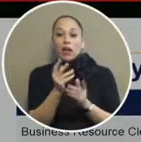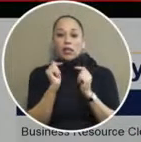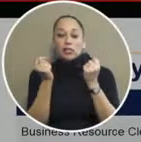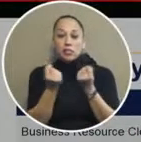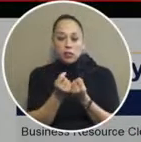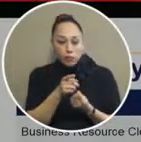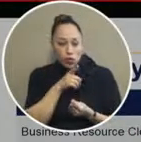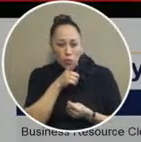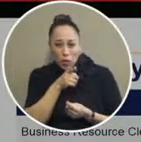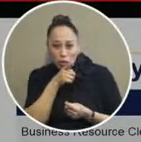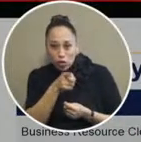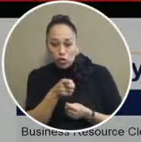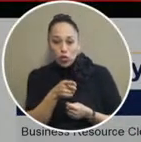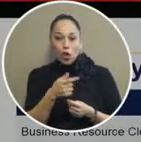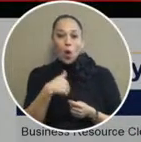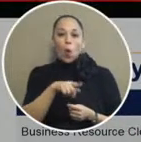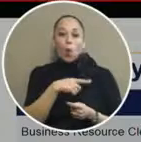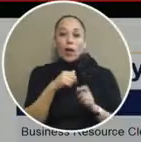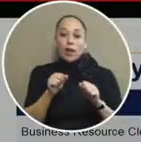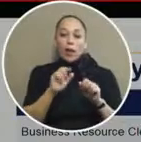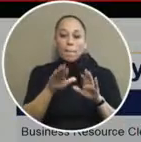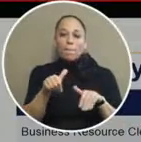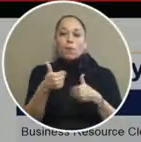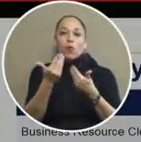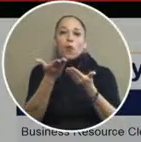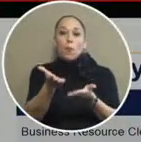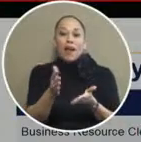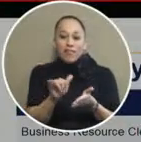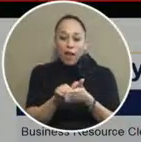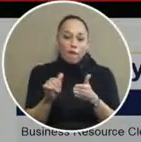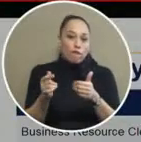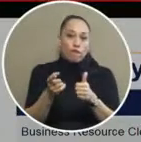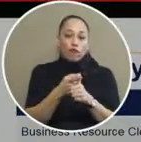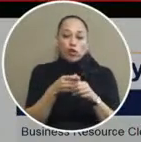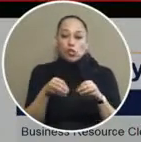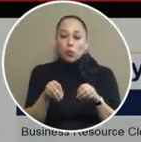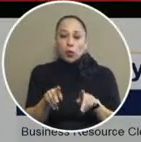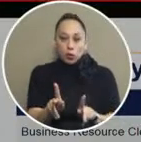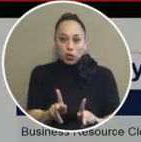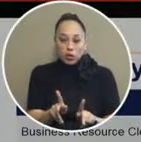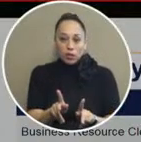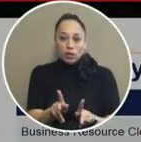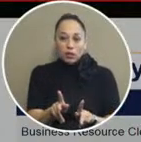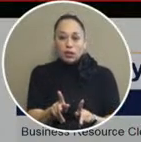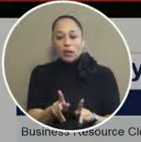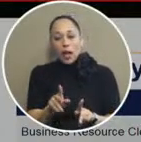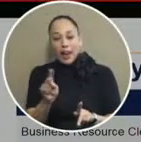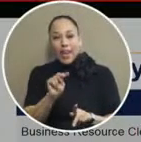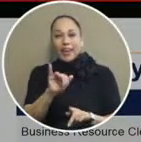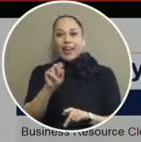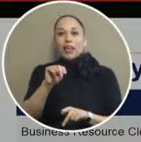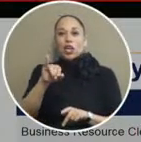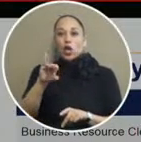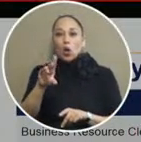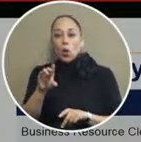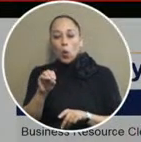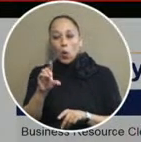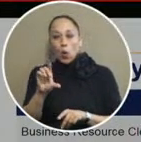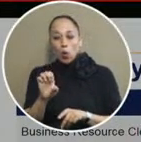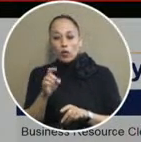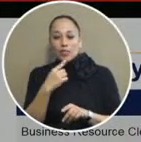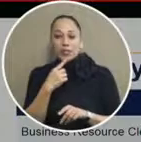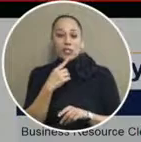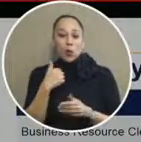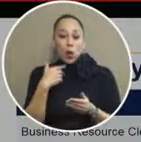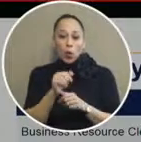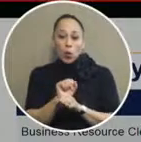to make sure that we provide that first opportunity. As Nicole mentioned, we're going to be working very